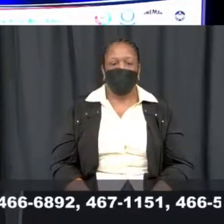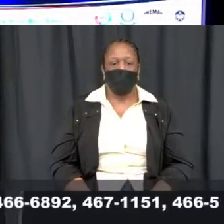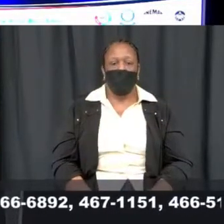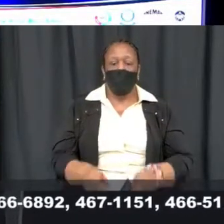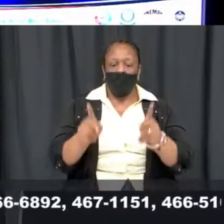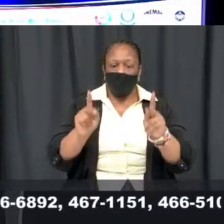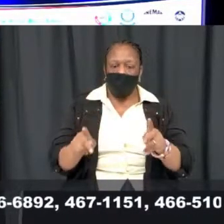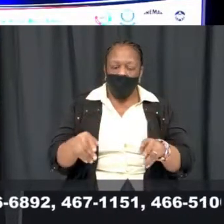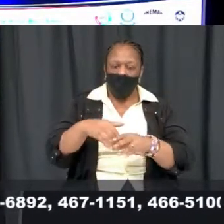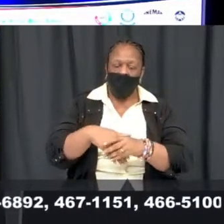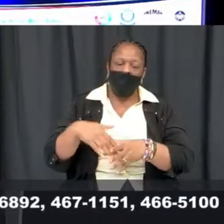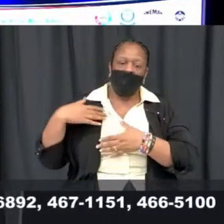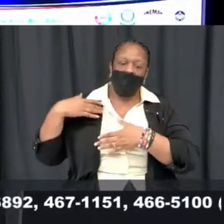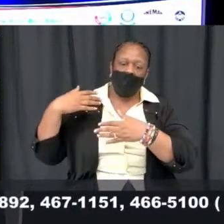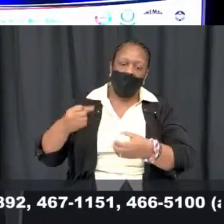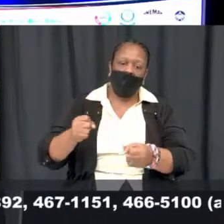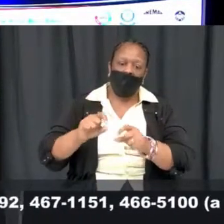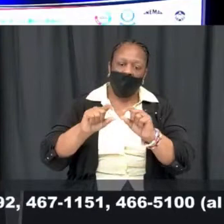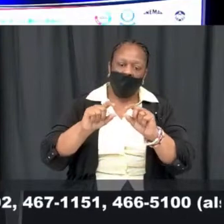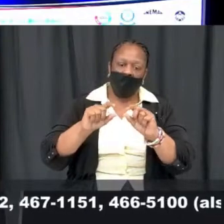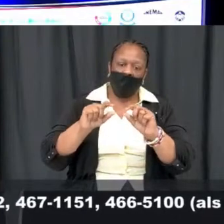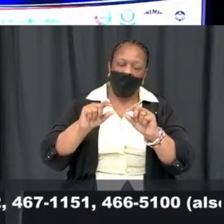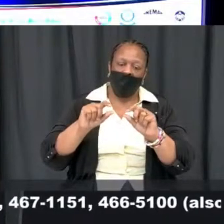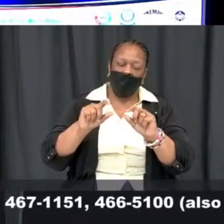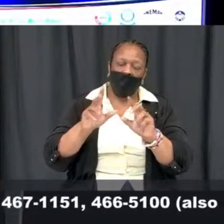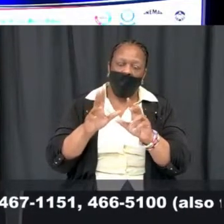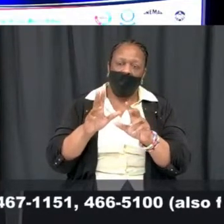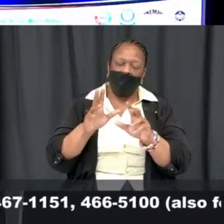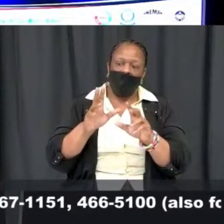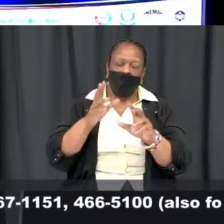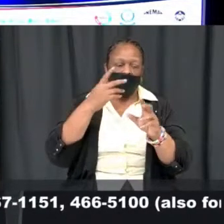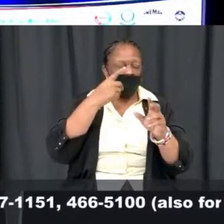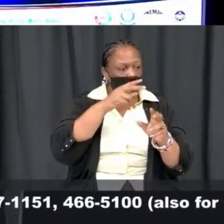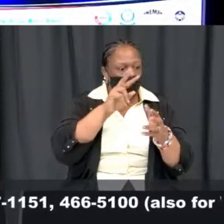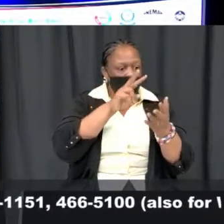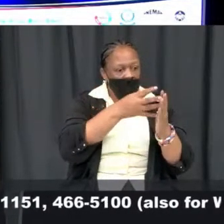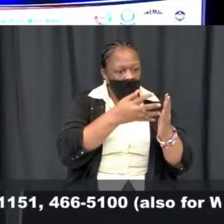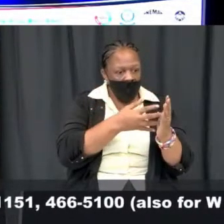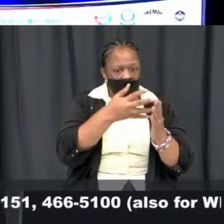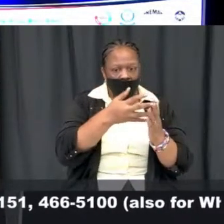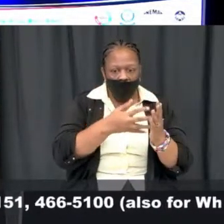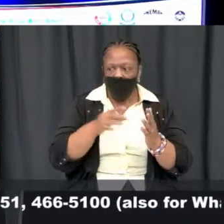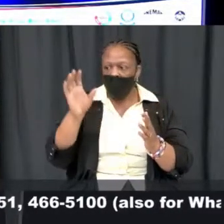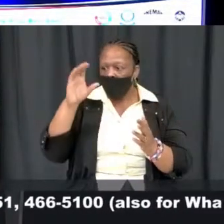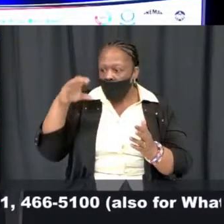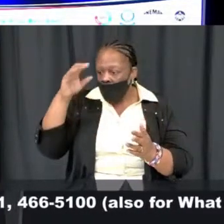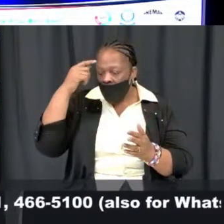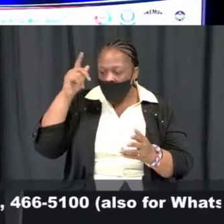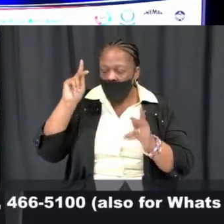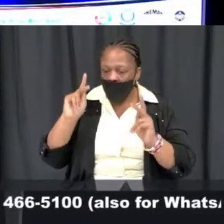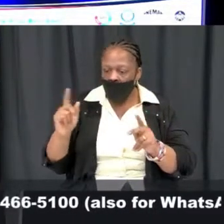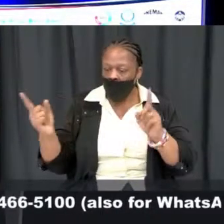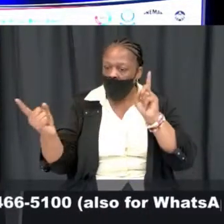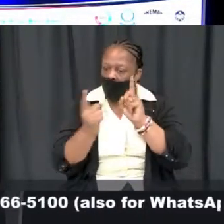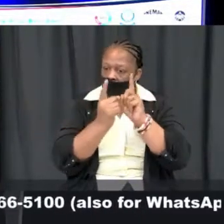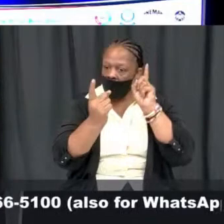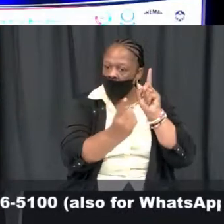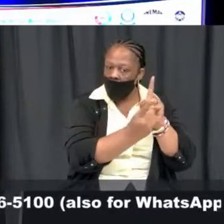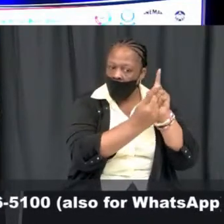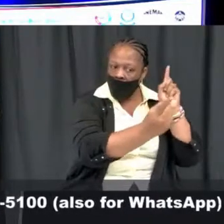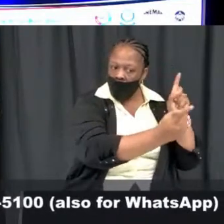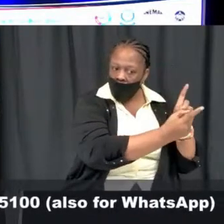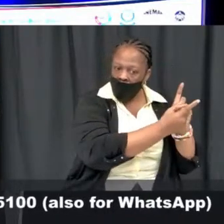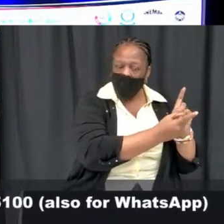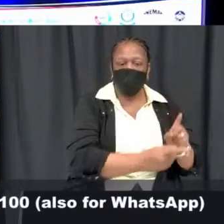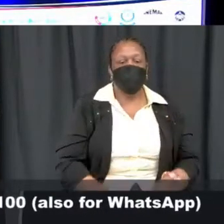work extremely hard with contact tracing, with testing. Our nurses are